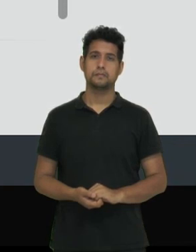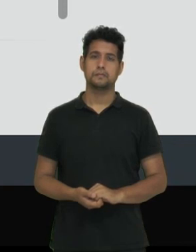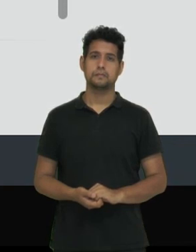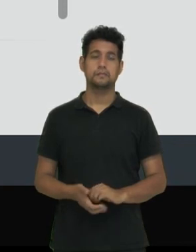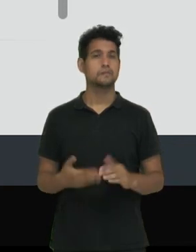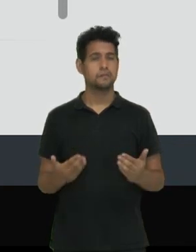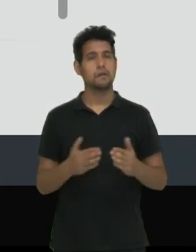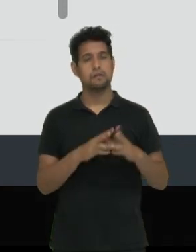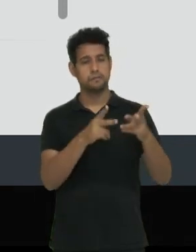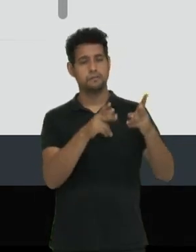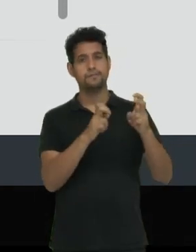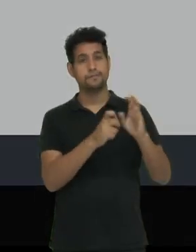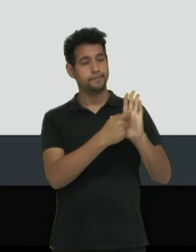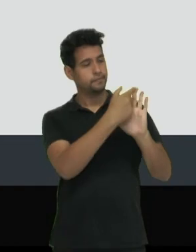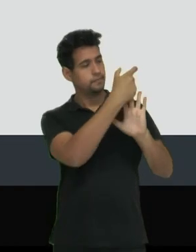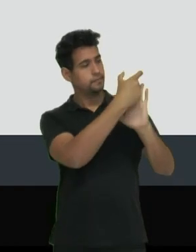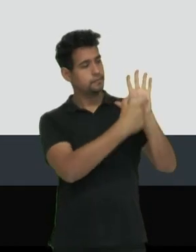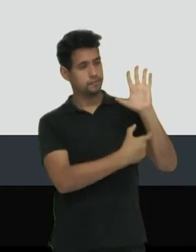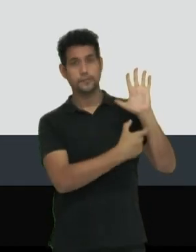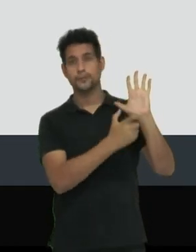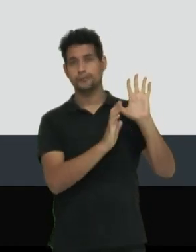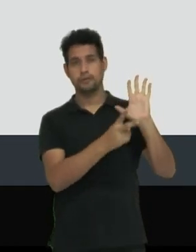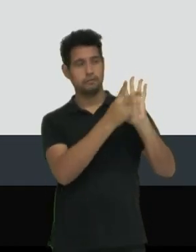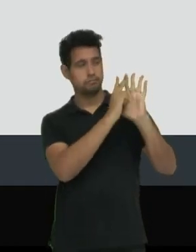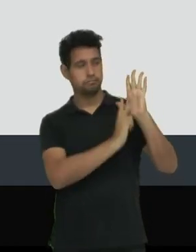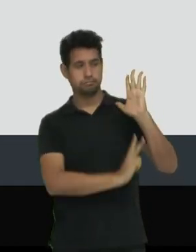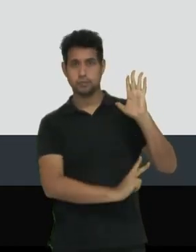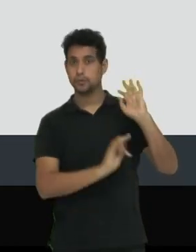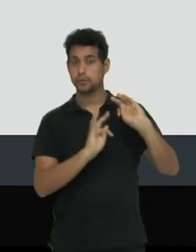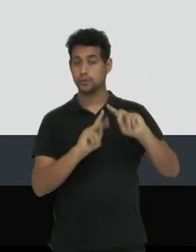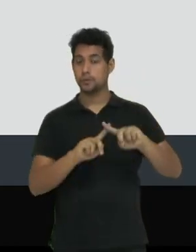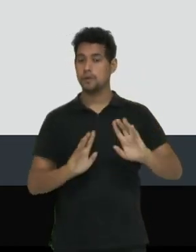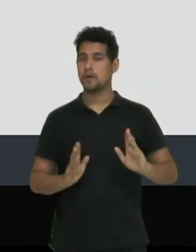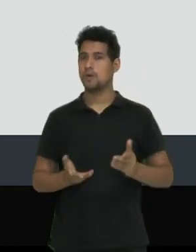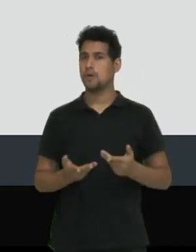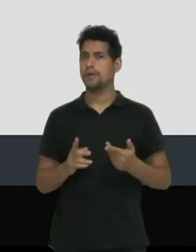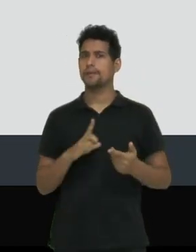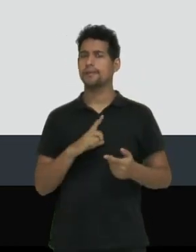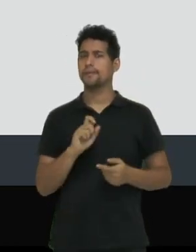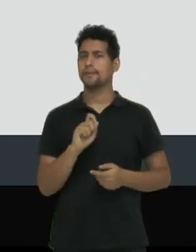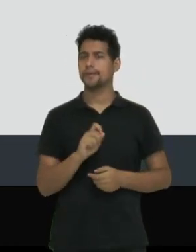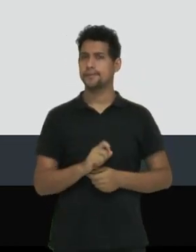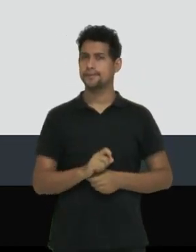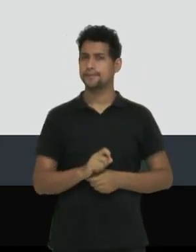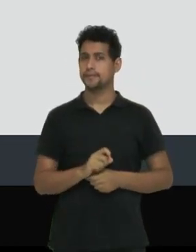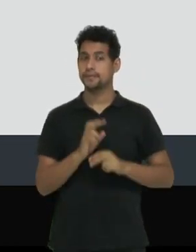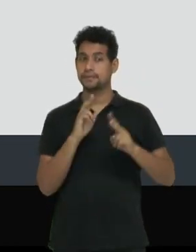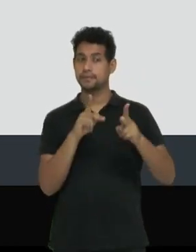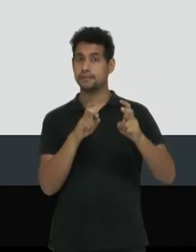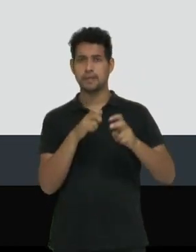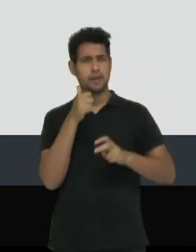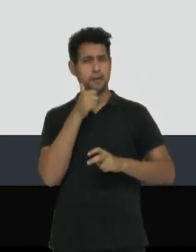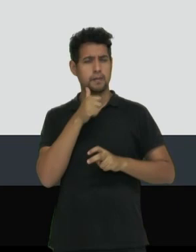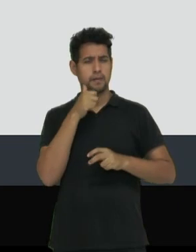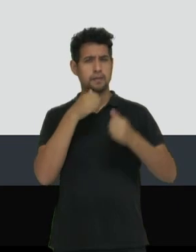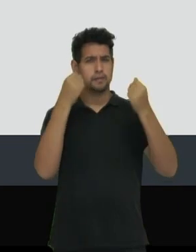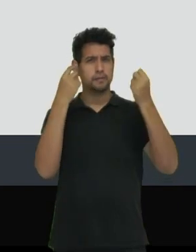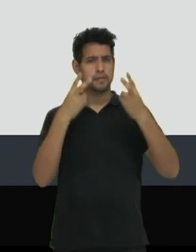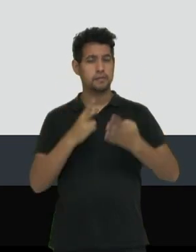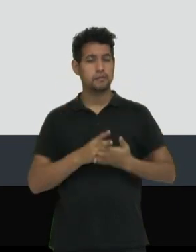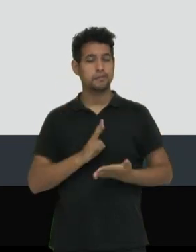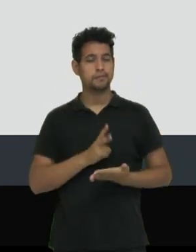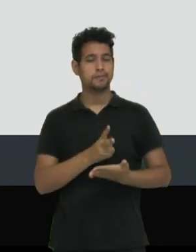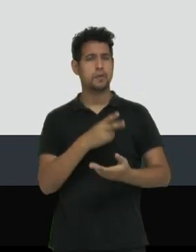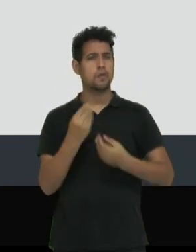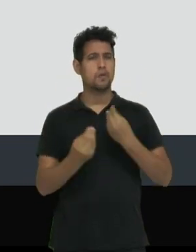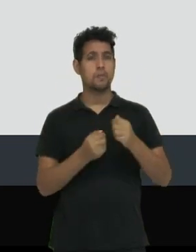Então, observando o nosso texto, né? Agora, nós temos aqui, ouça uma mulher falando sobre a frequência com que faz